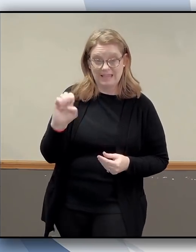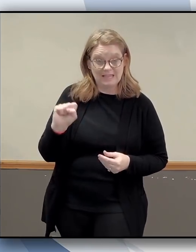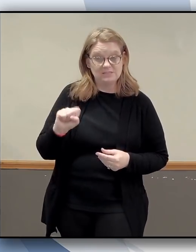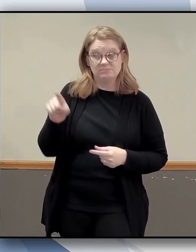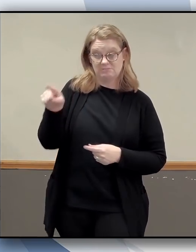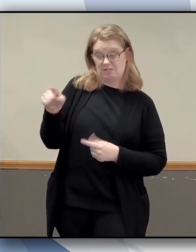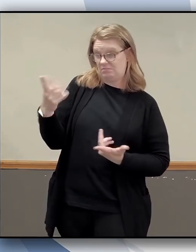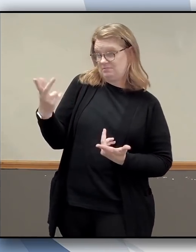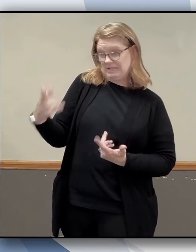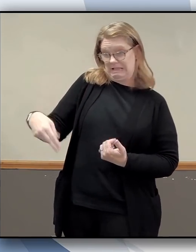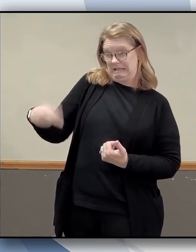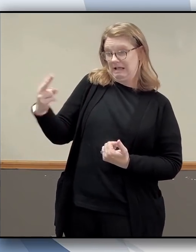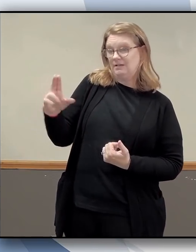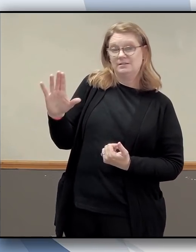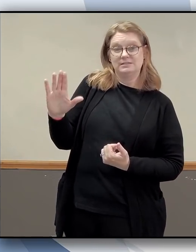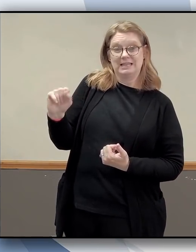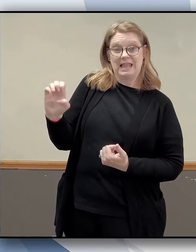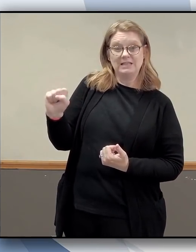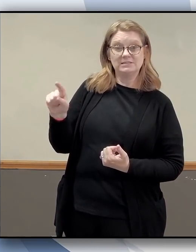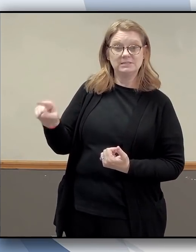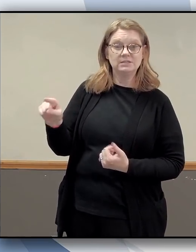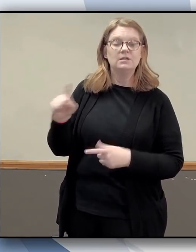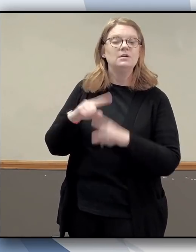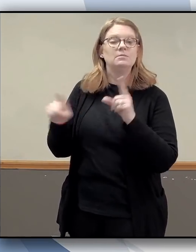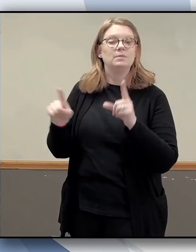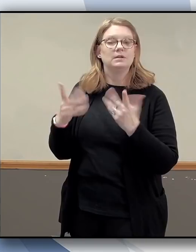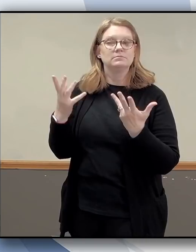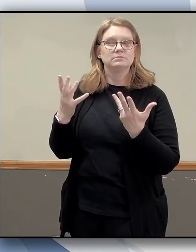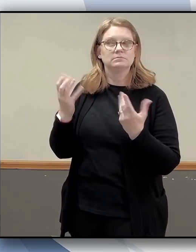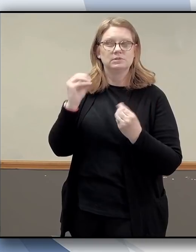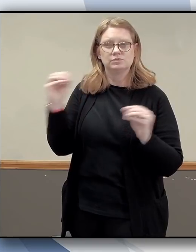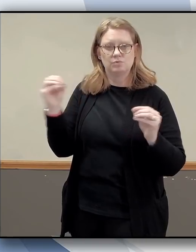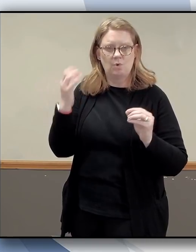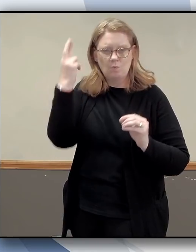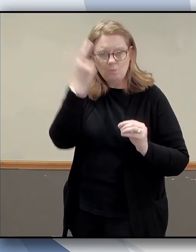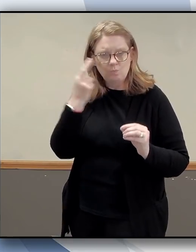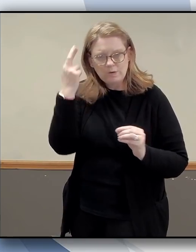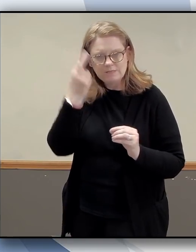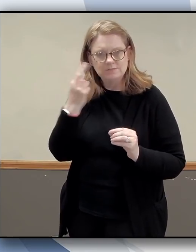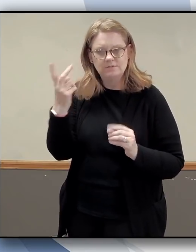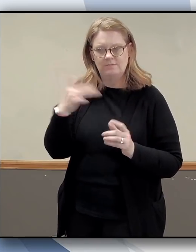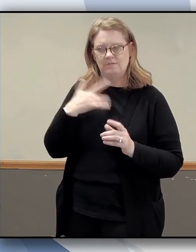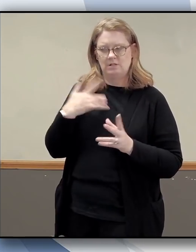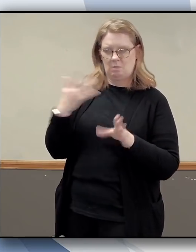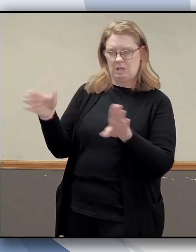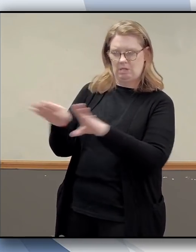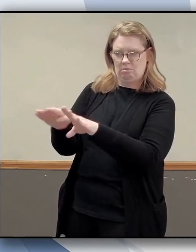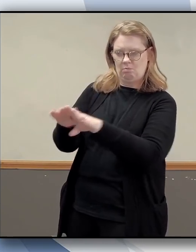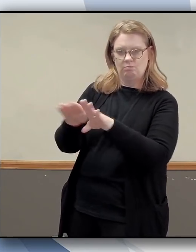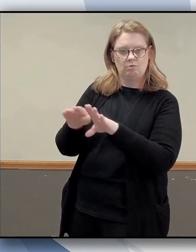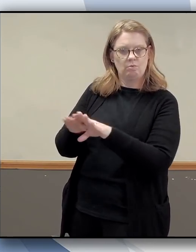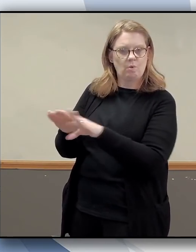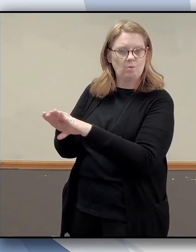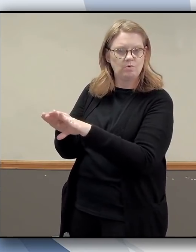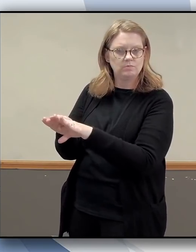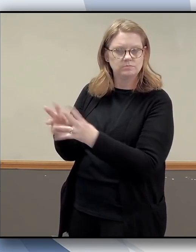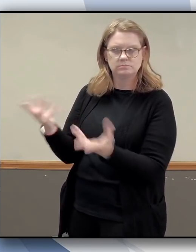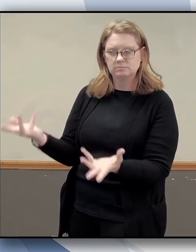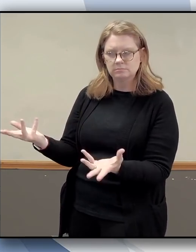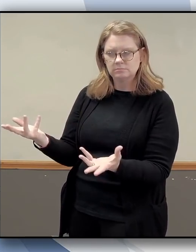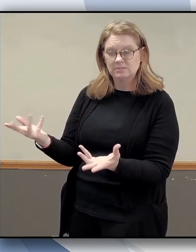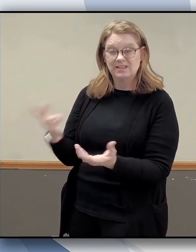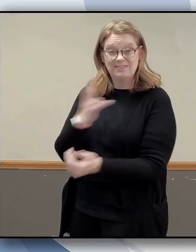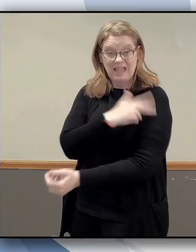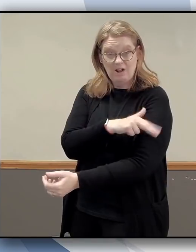highest cases per capita in the country, but there was no reason to suggest that we needed to close anything at that point in time, because there was no pressure